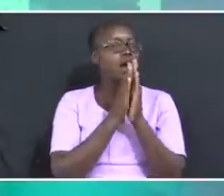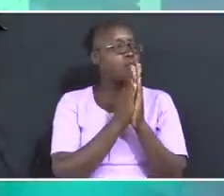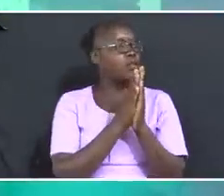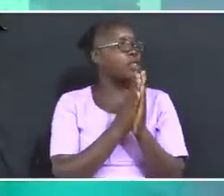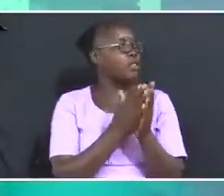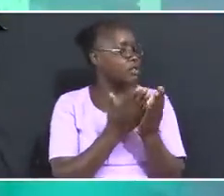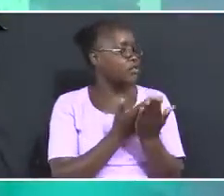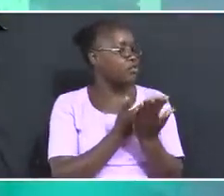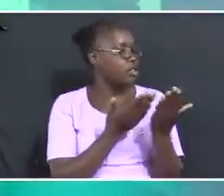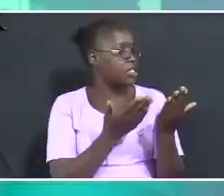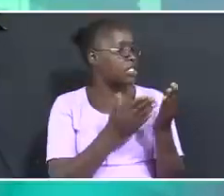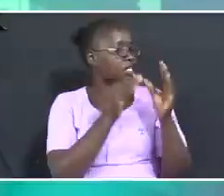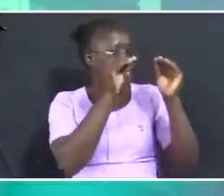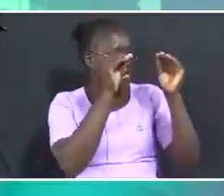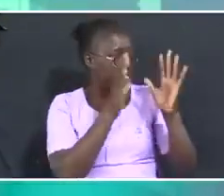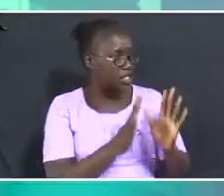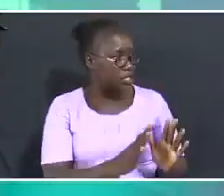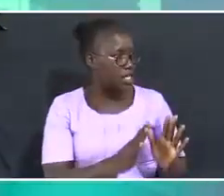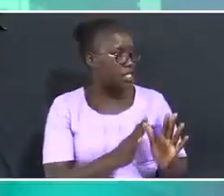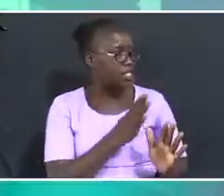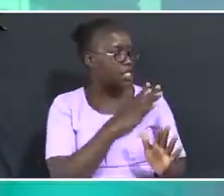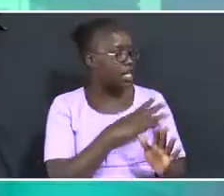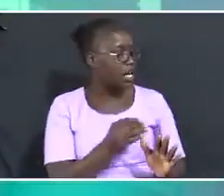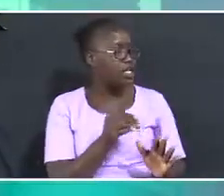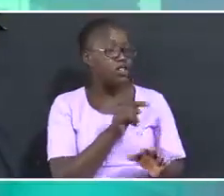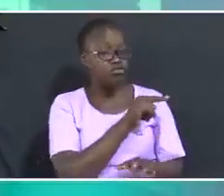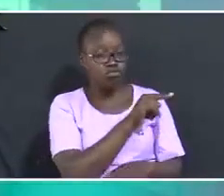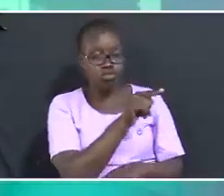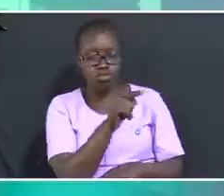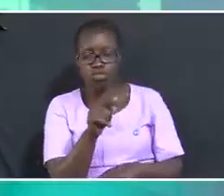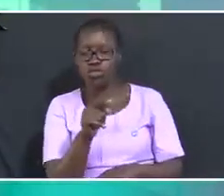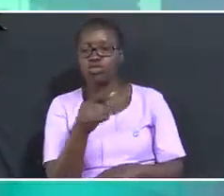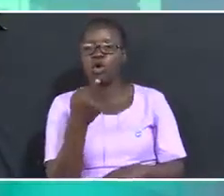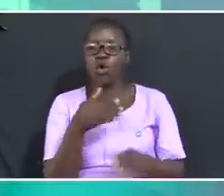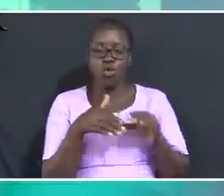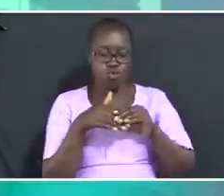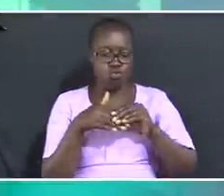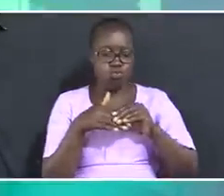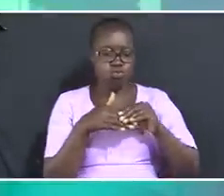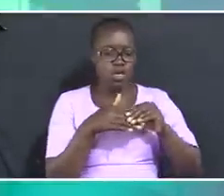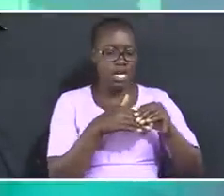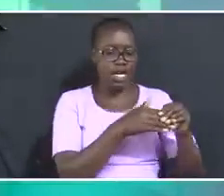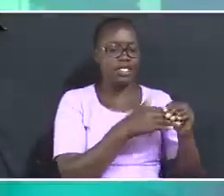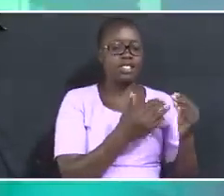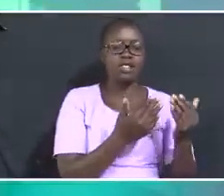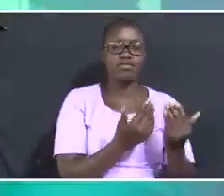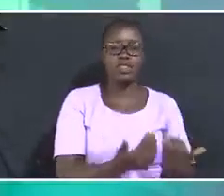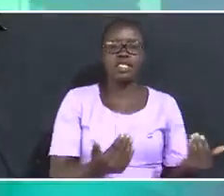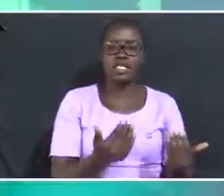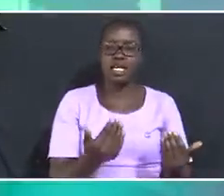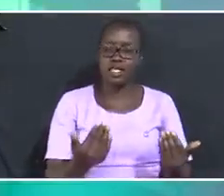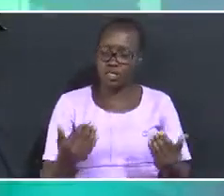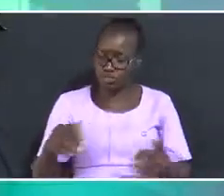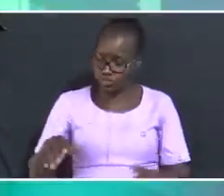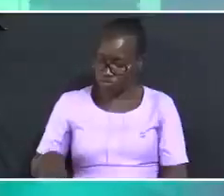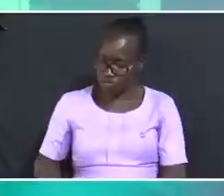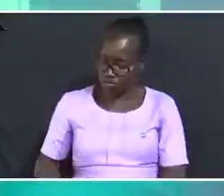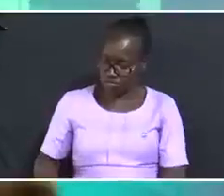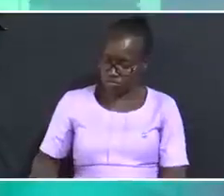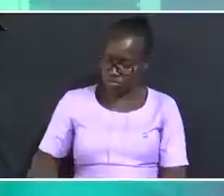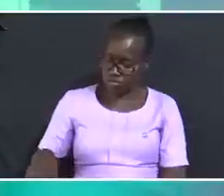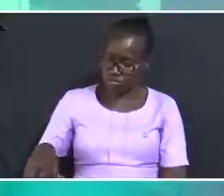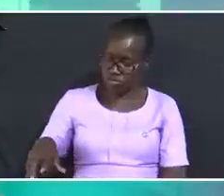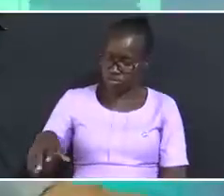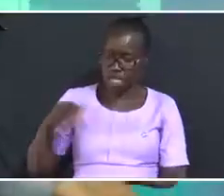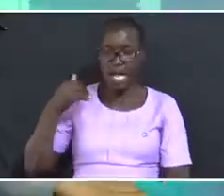very much, the teachers and those who guide these young children as they grow up. I